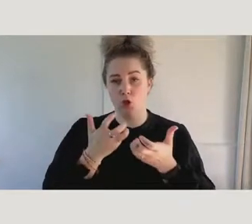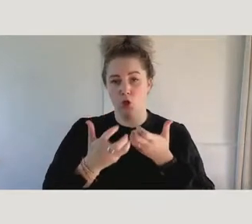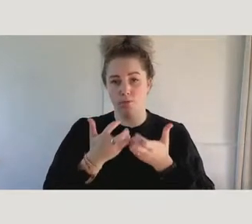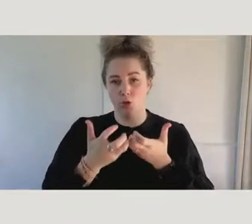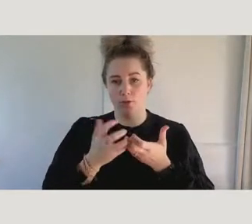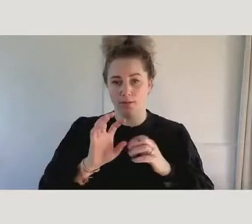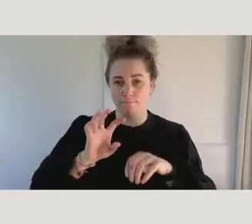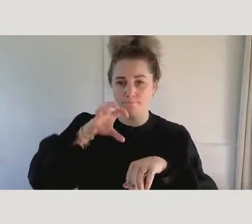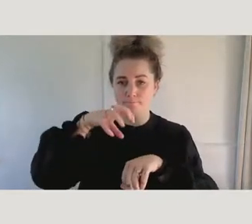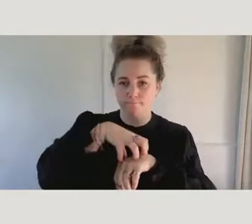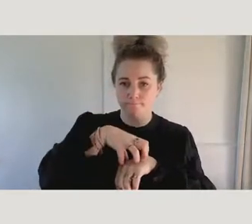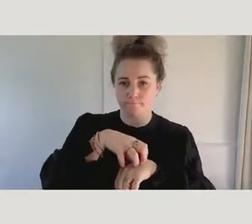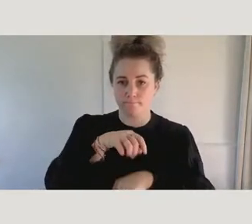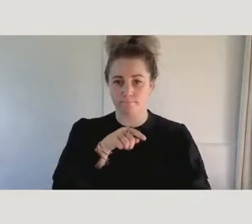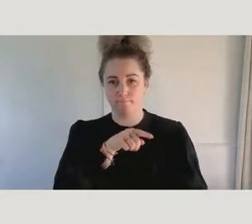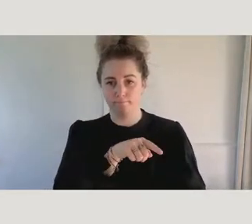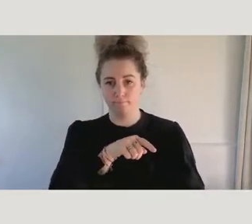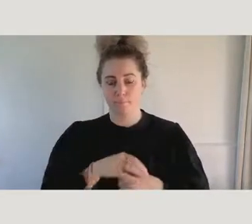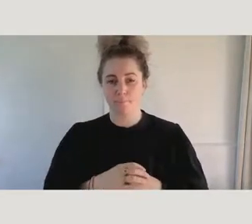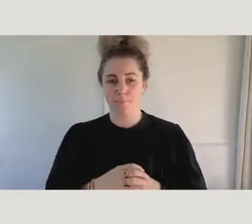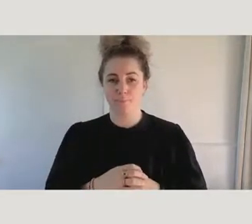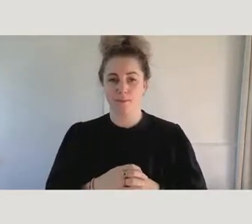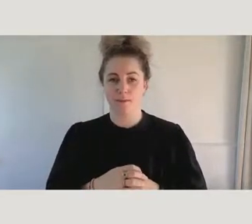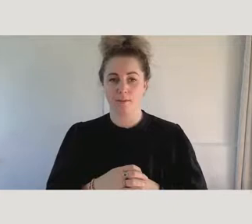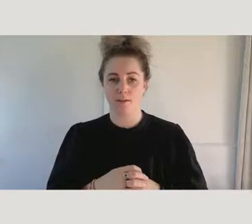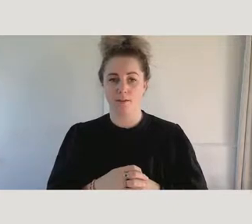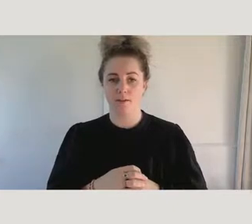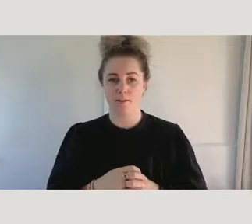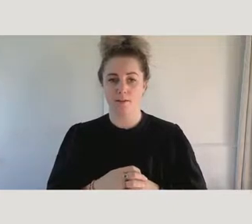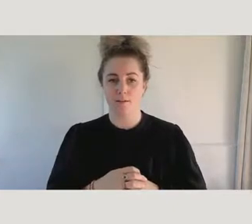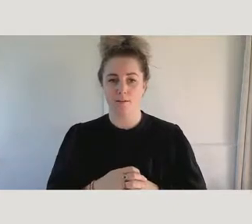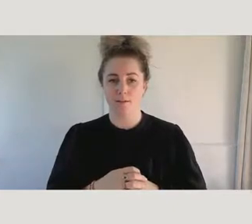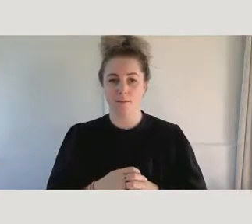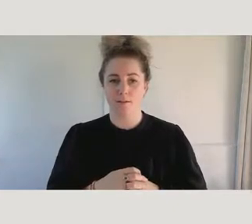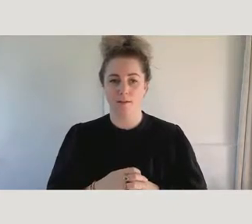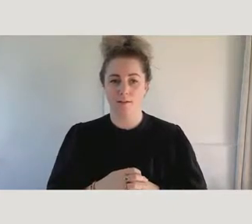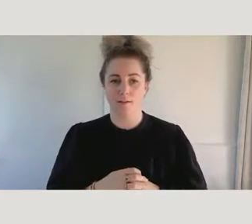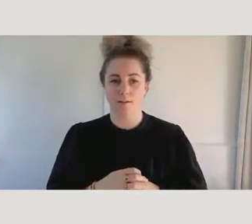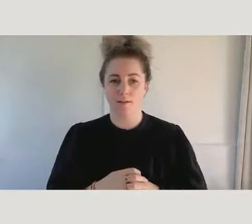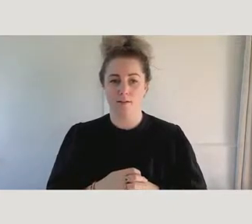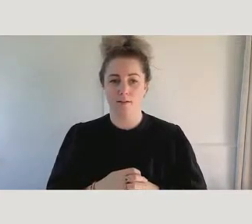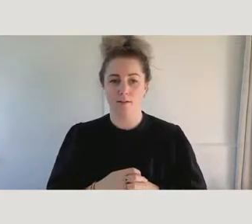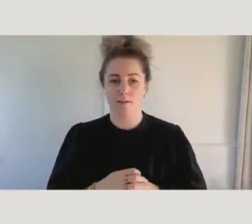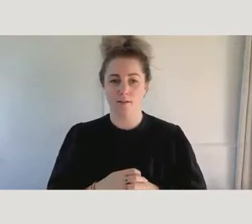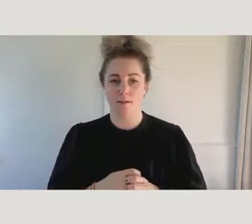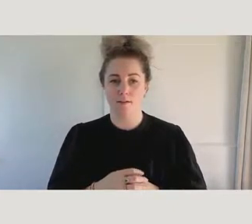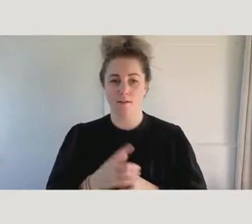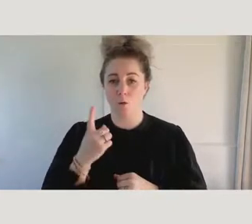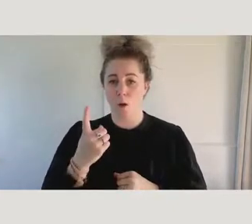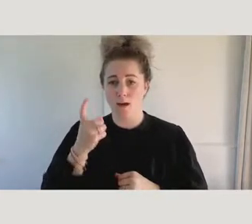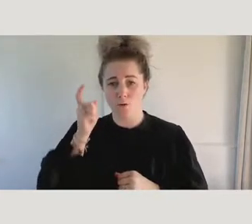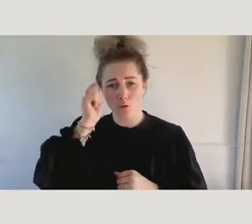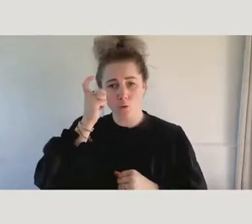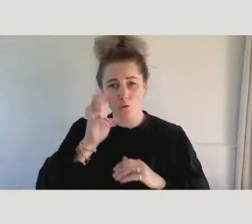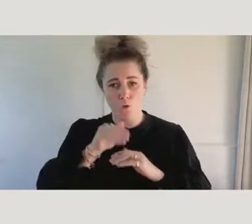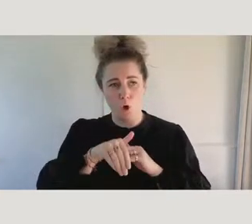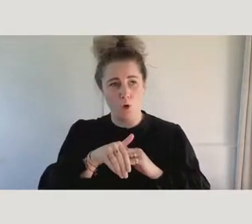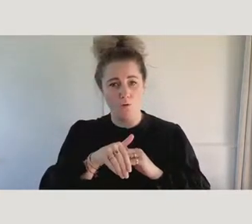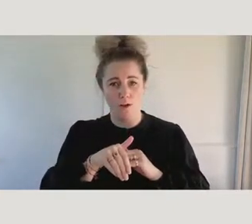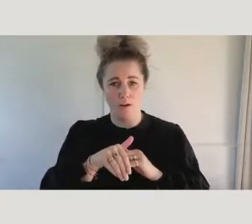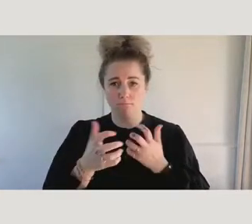University so to speak one of the the concerns that I have when this